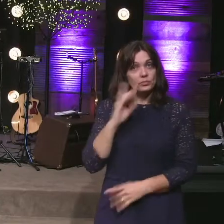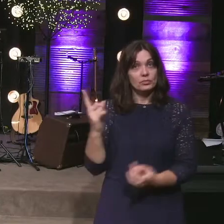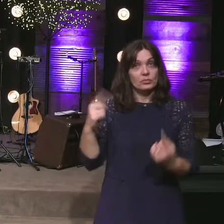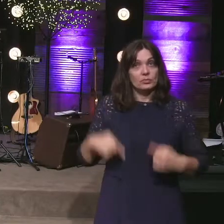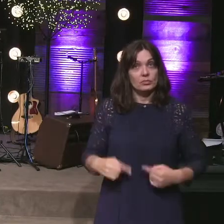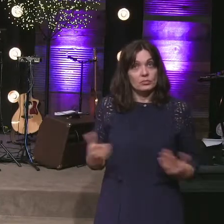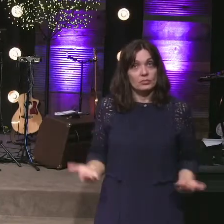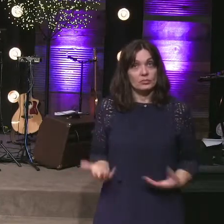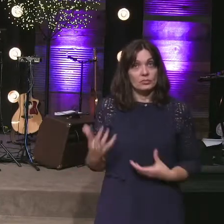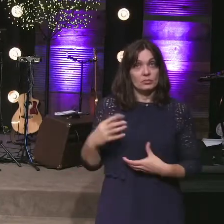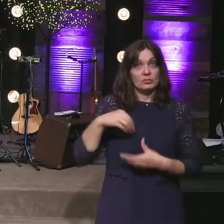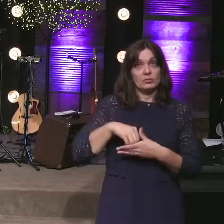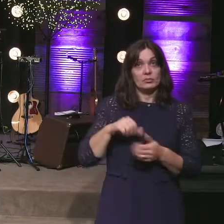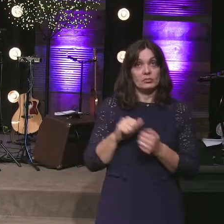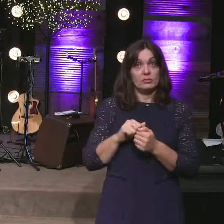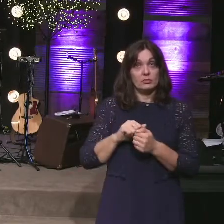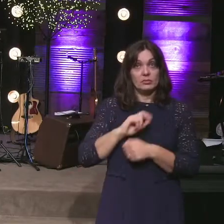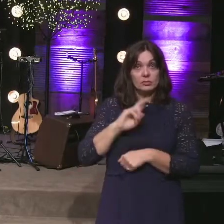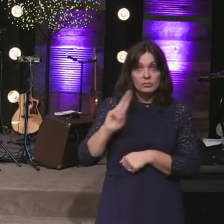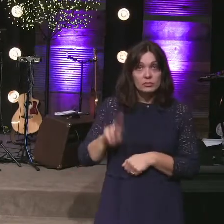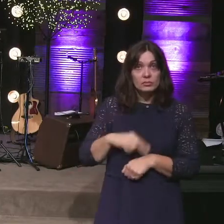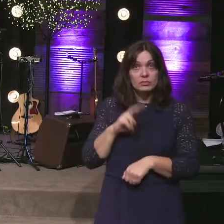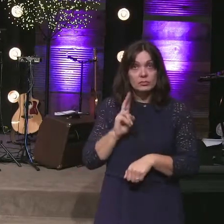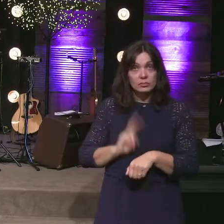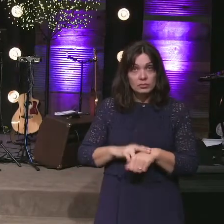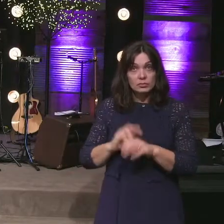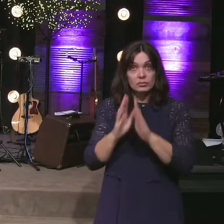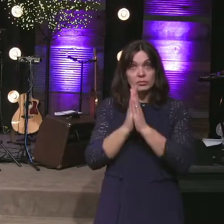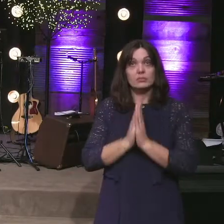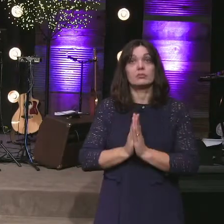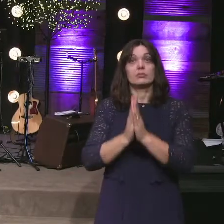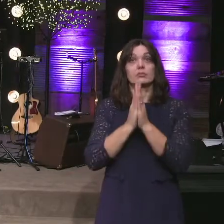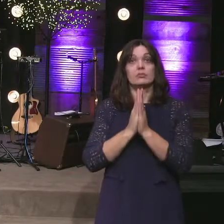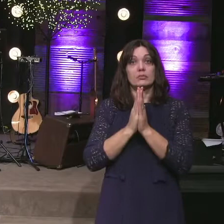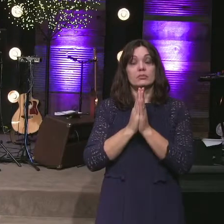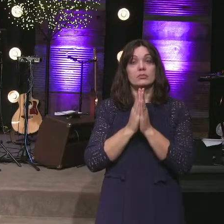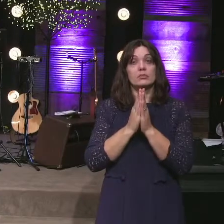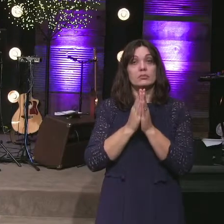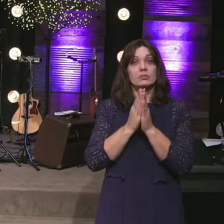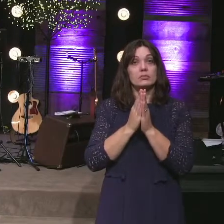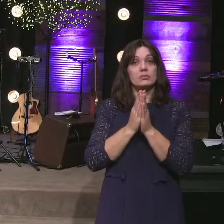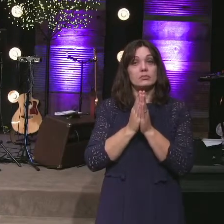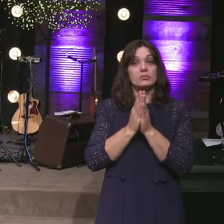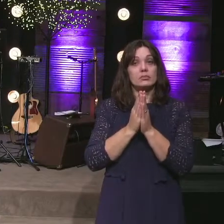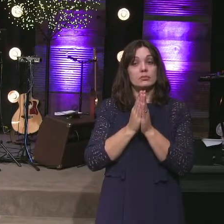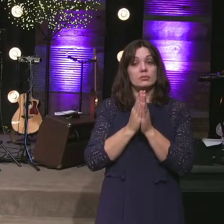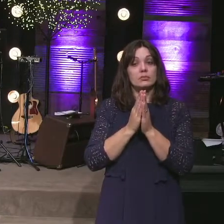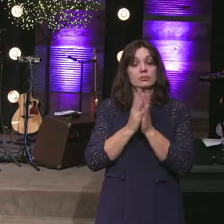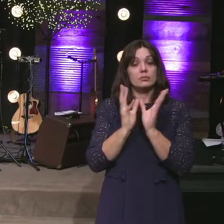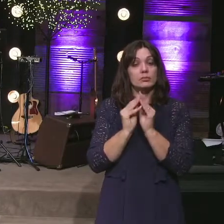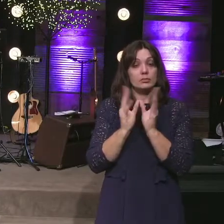this national prayer service. And so you are invited to do that. I think we're going to have